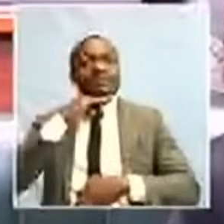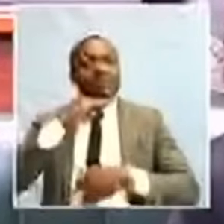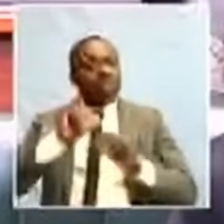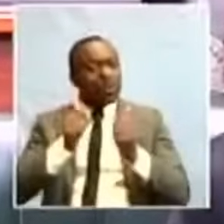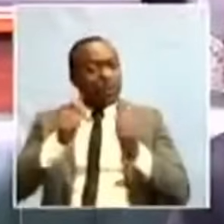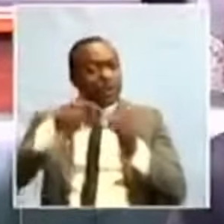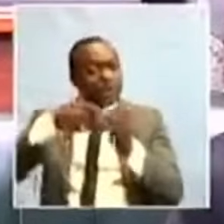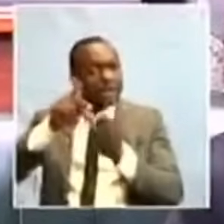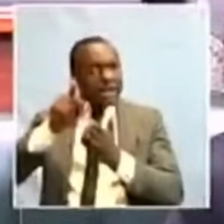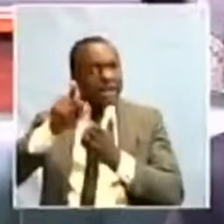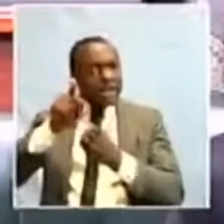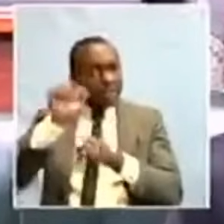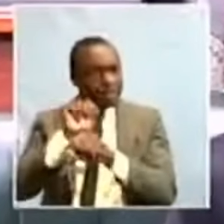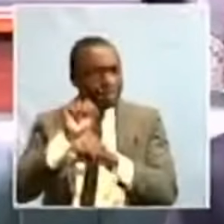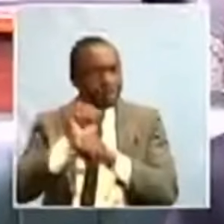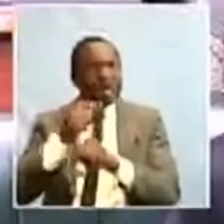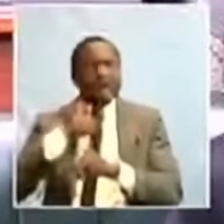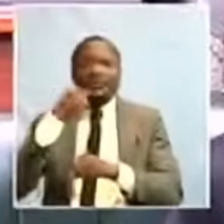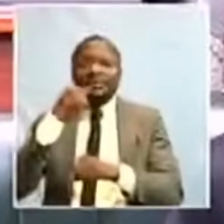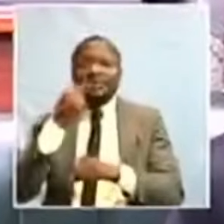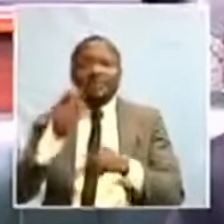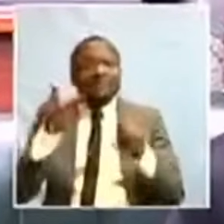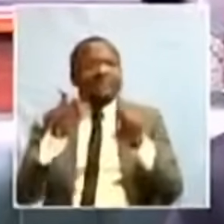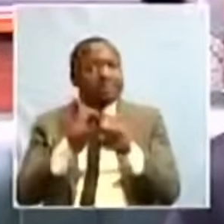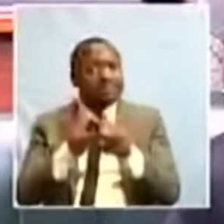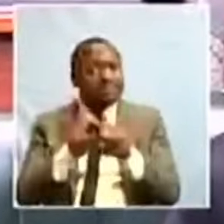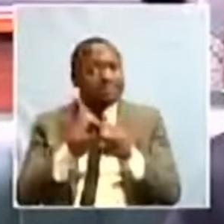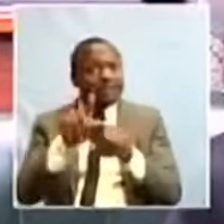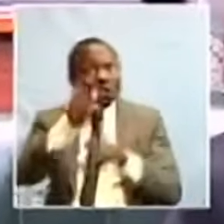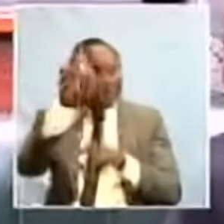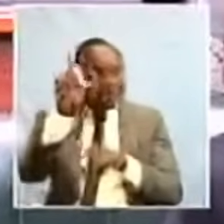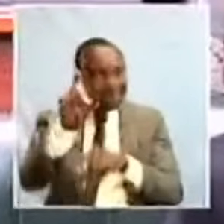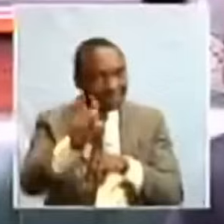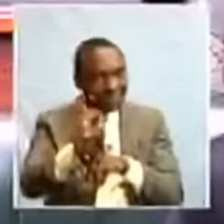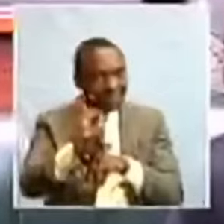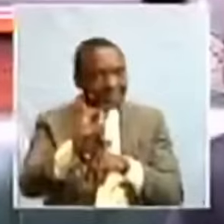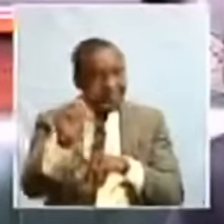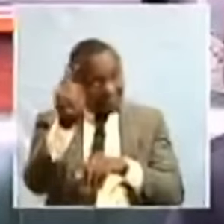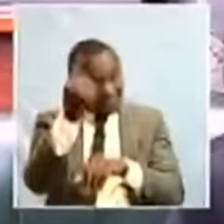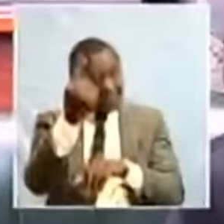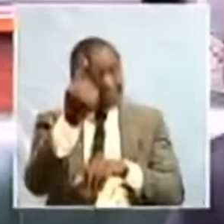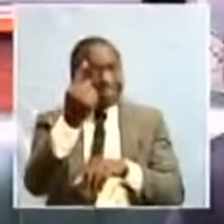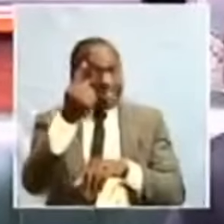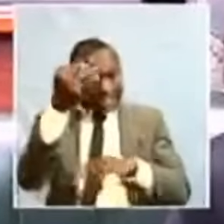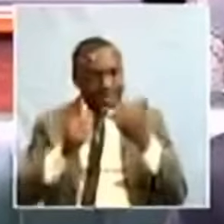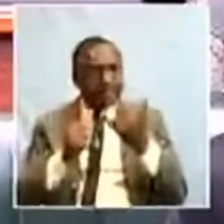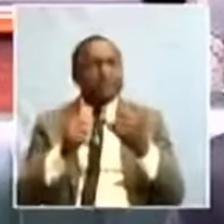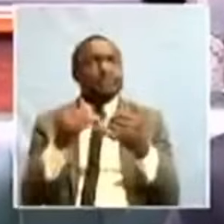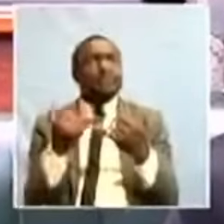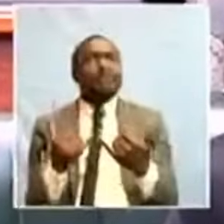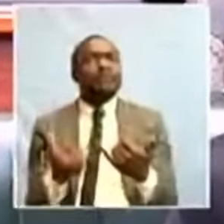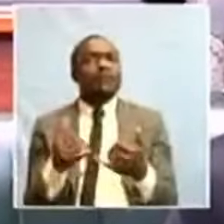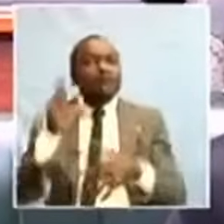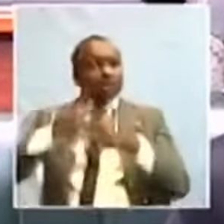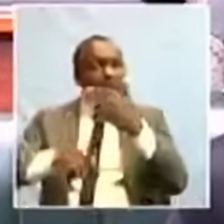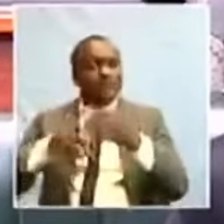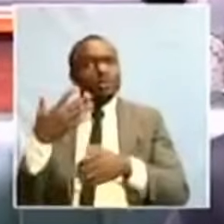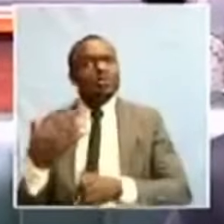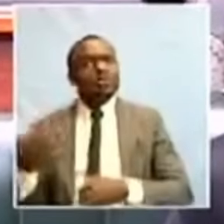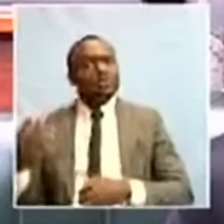well-paying jobs. Like I said, it's the same question, madam, that was the first and it is the last. Cost of